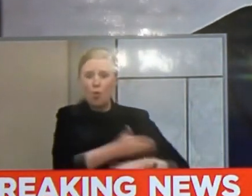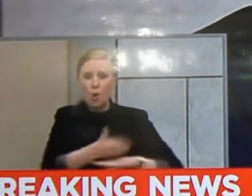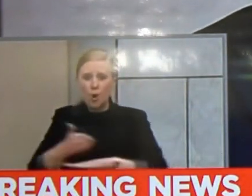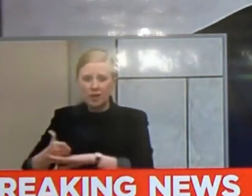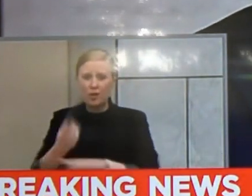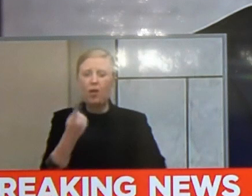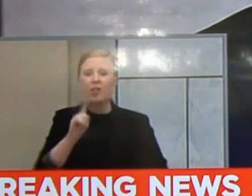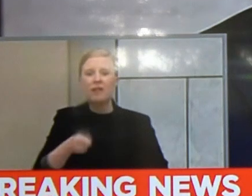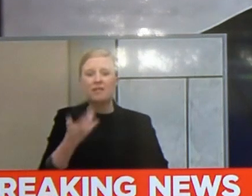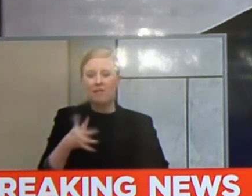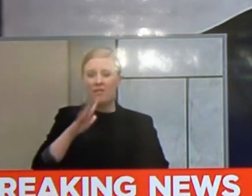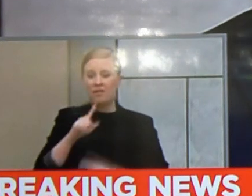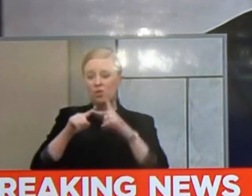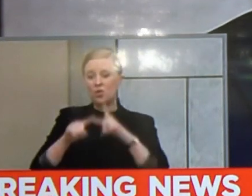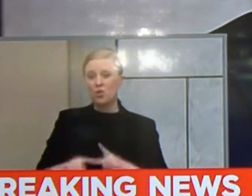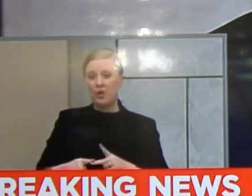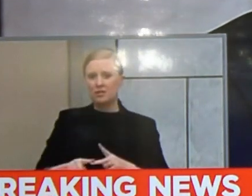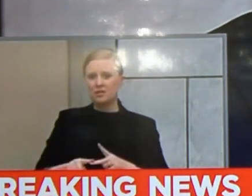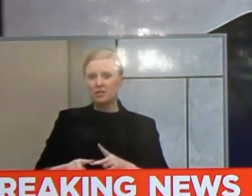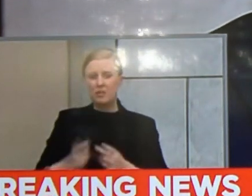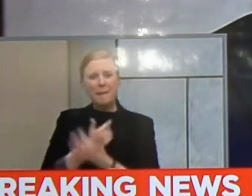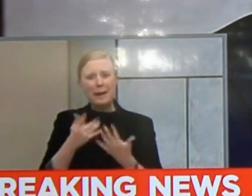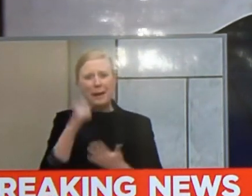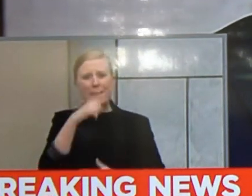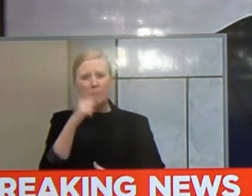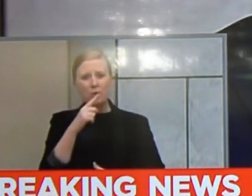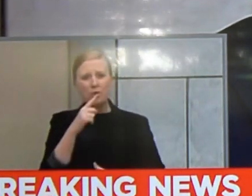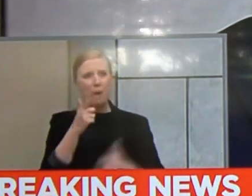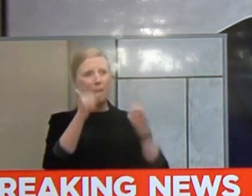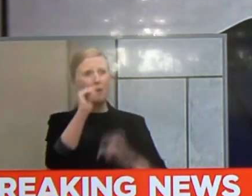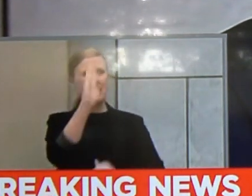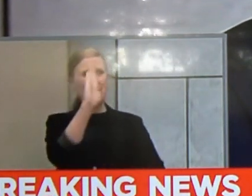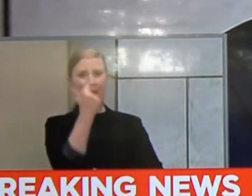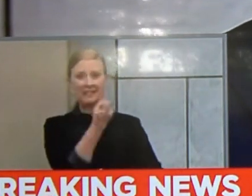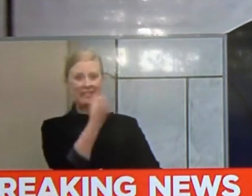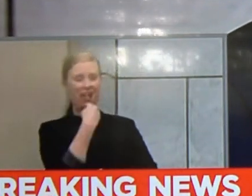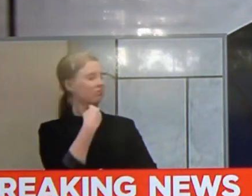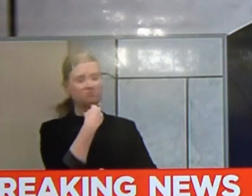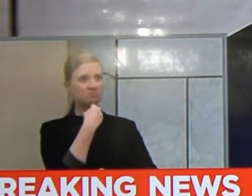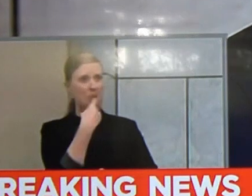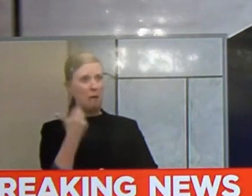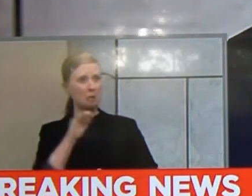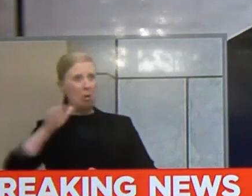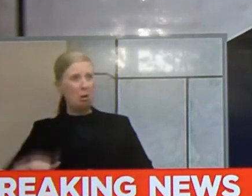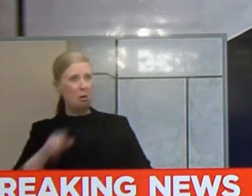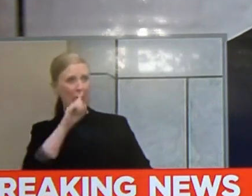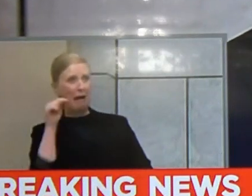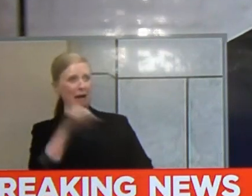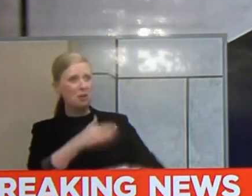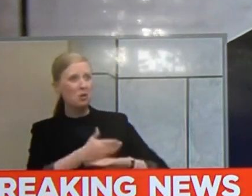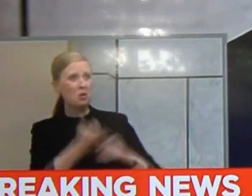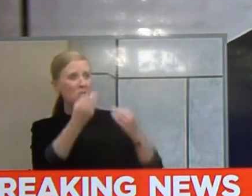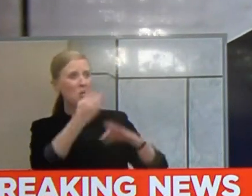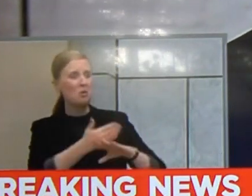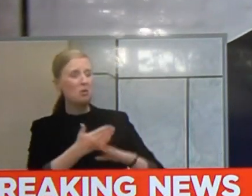employees who've been stood down are being reportedly told that their business, their company just doesn't have the cash flow to provide that money now. What should